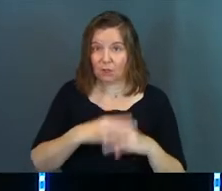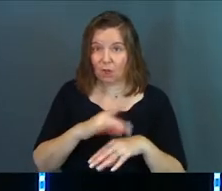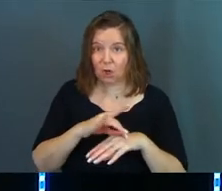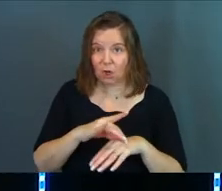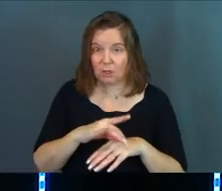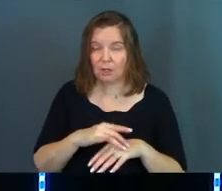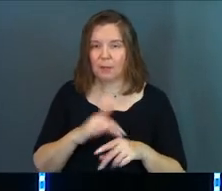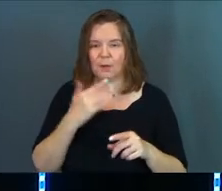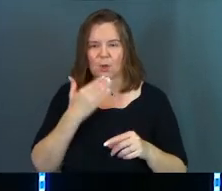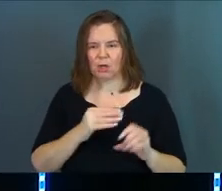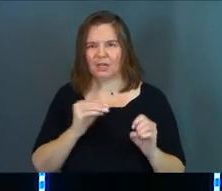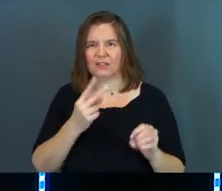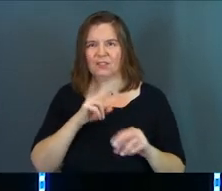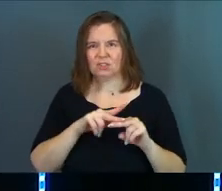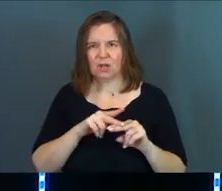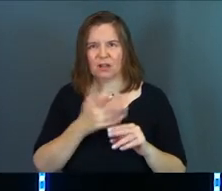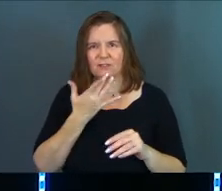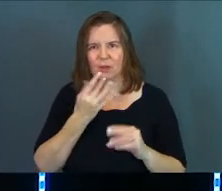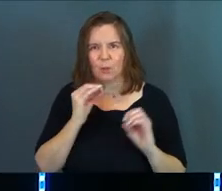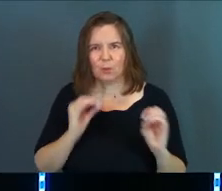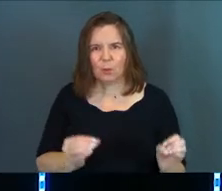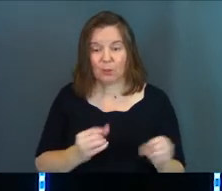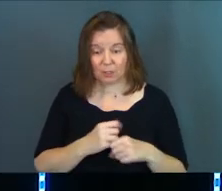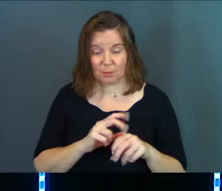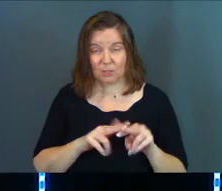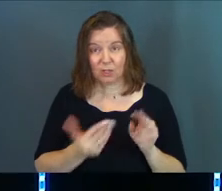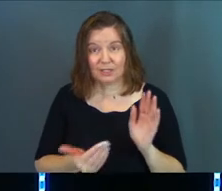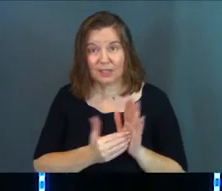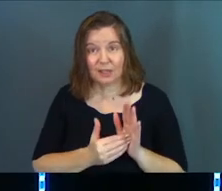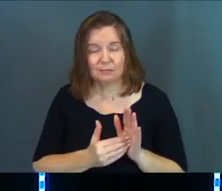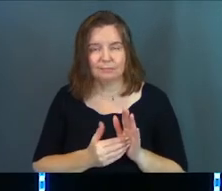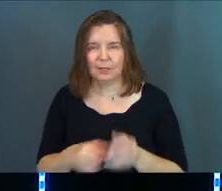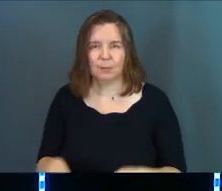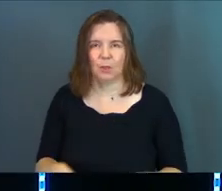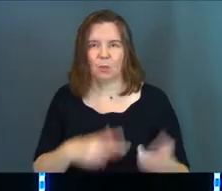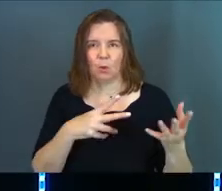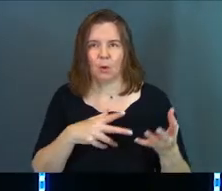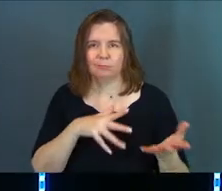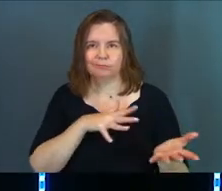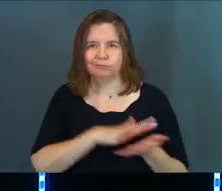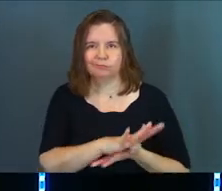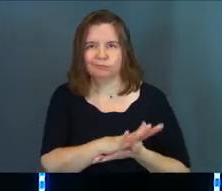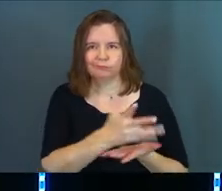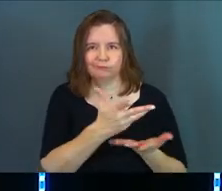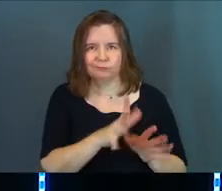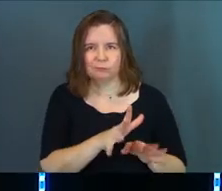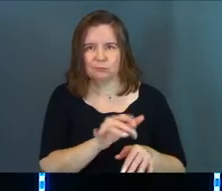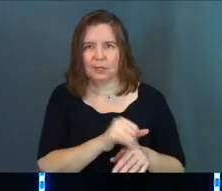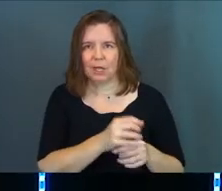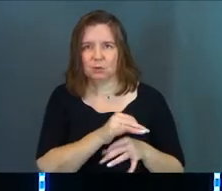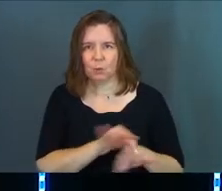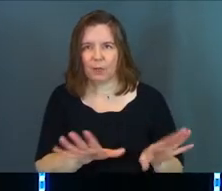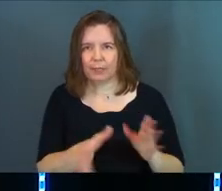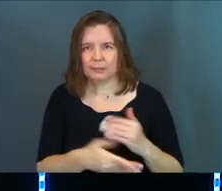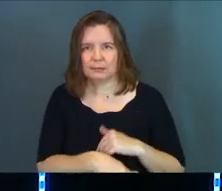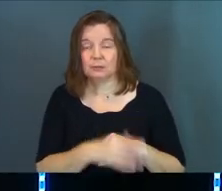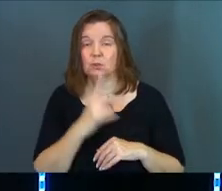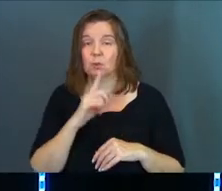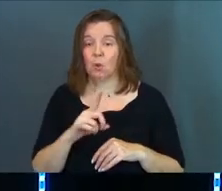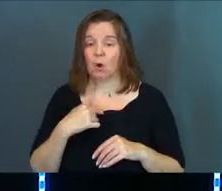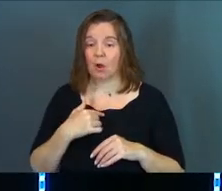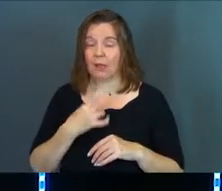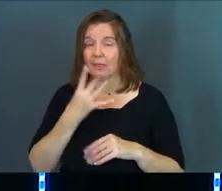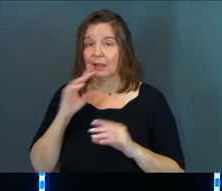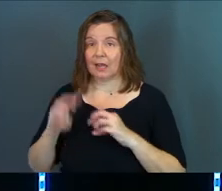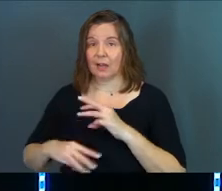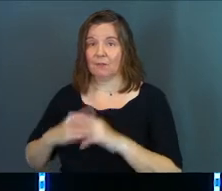salt if it has lost its flavor? Can you make it salty again? It will be thrown out and trampled underfoot as worthless. You are the